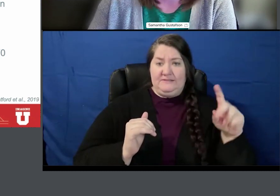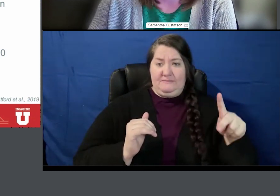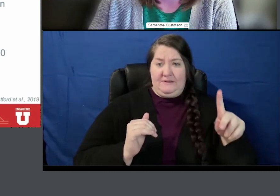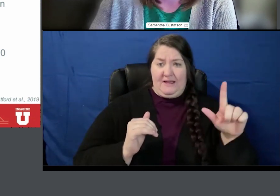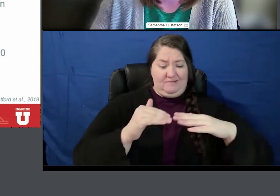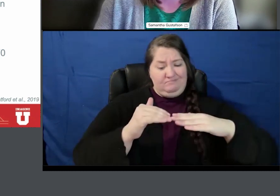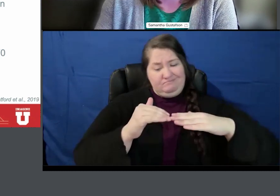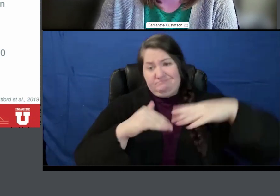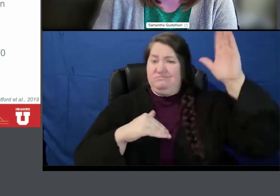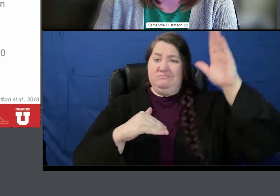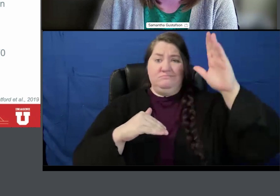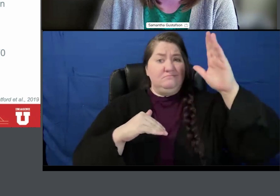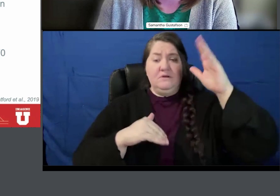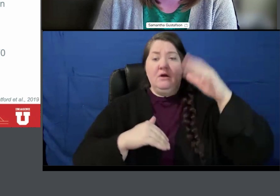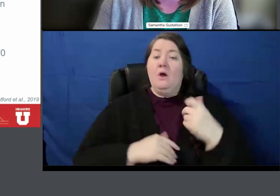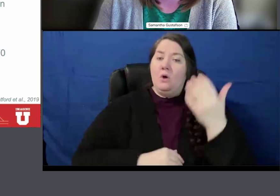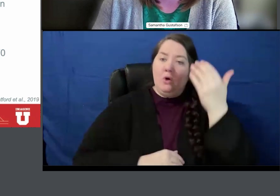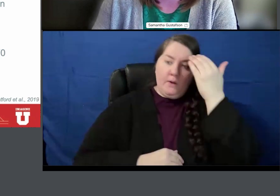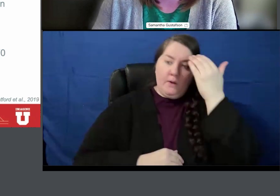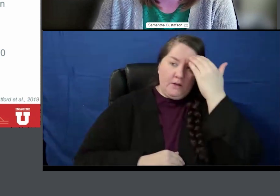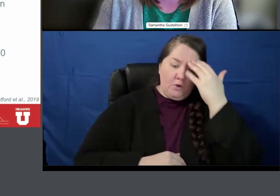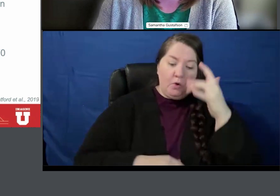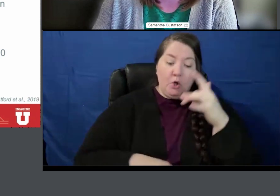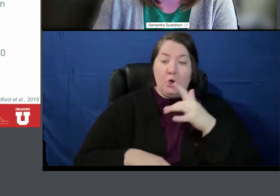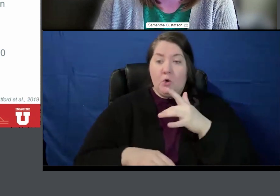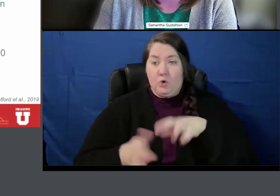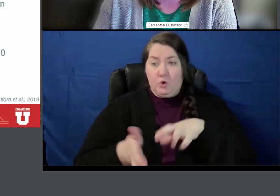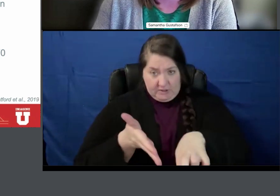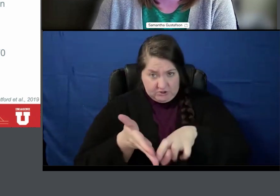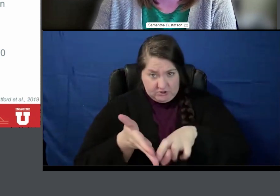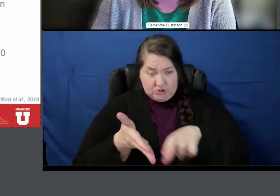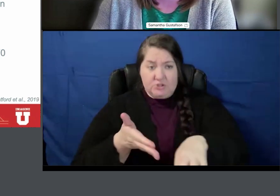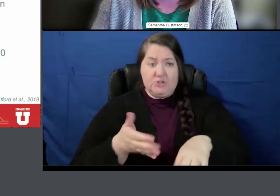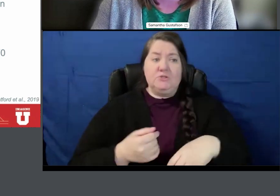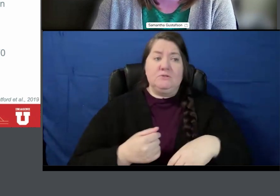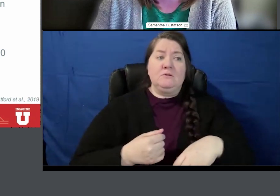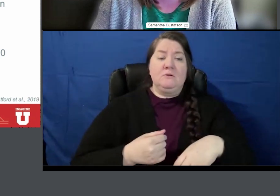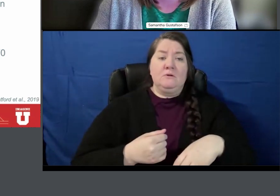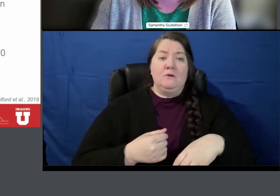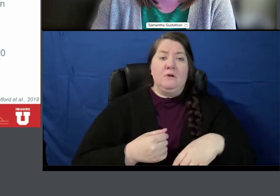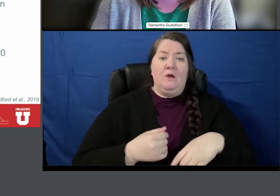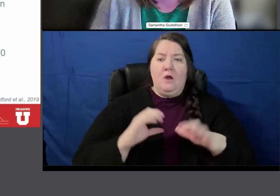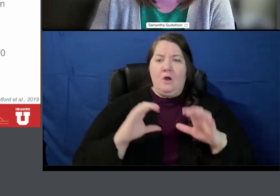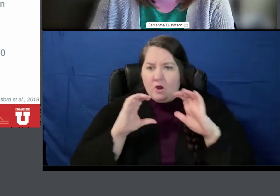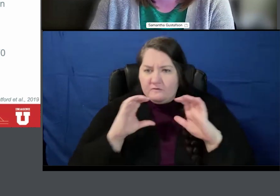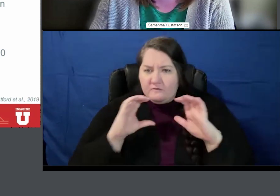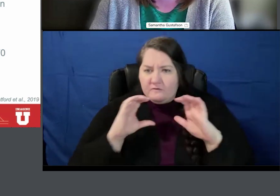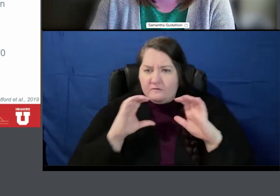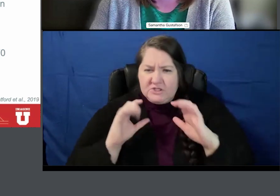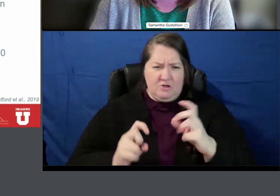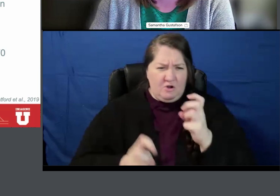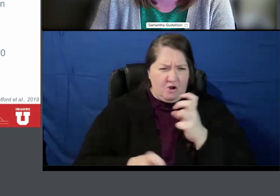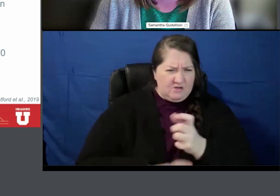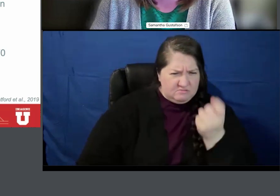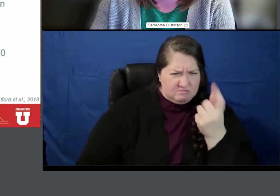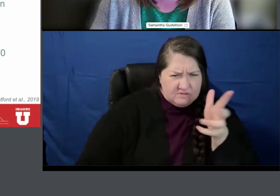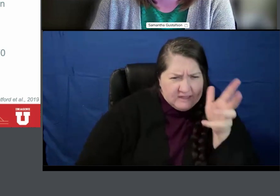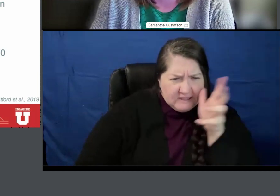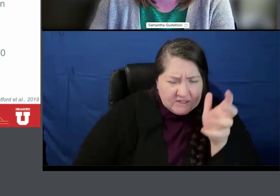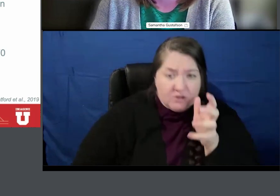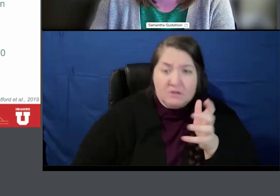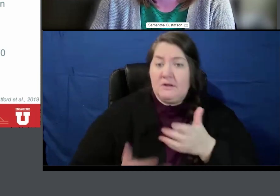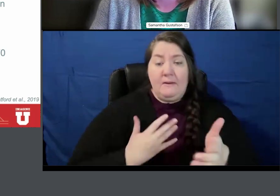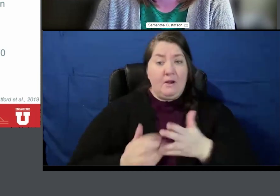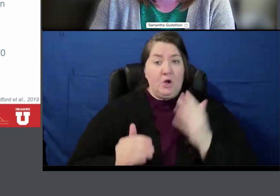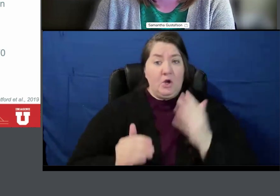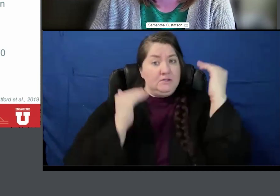significant because we know from early research that that is about when all conversations become difficult to hear, even for adults who don't